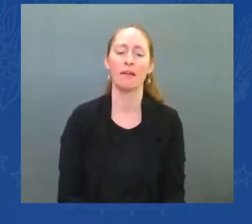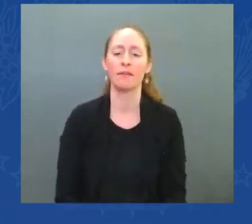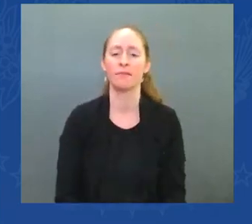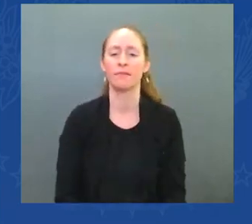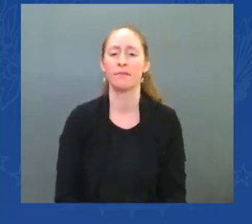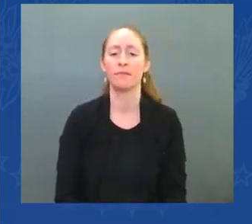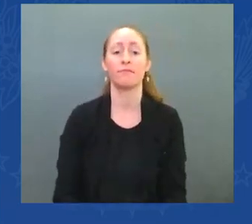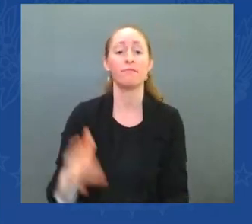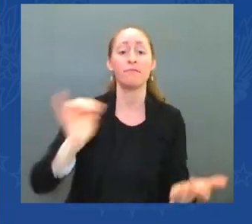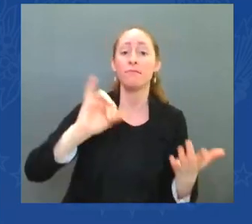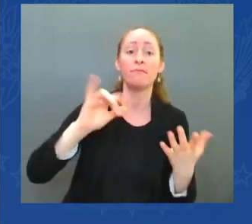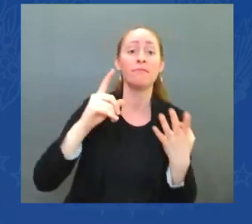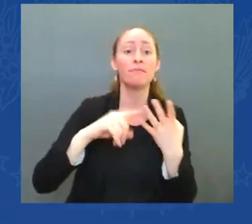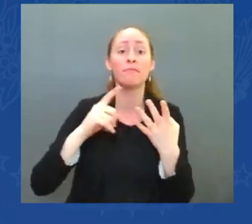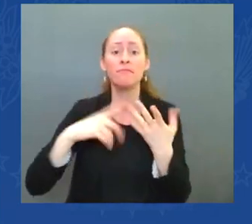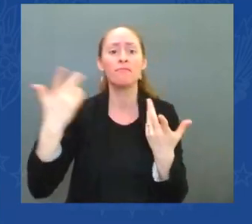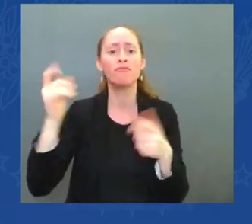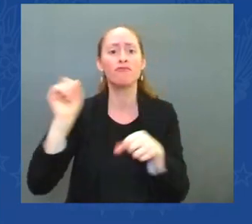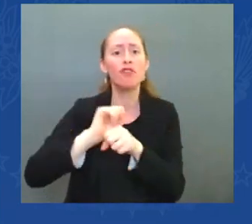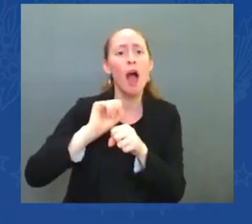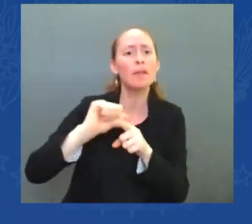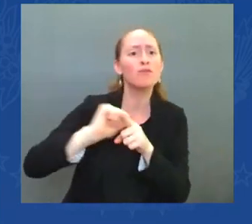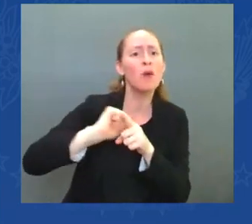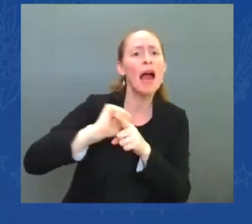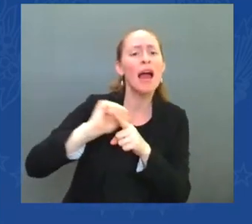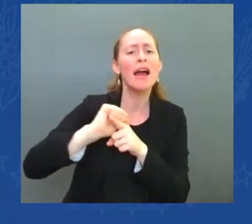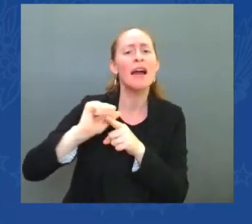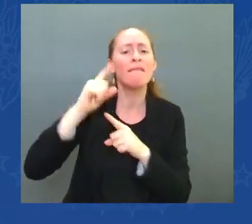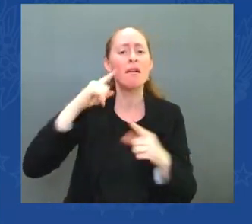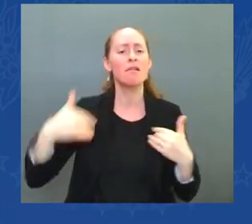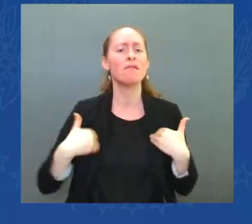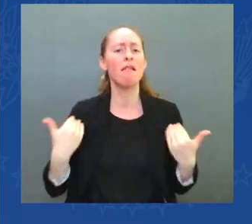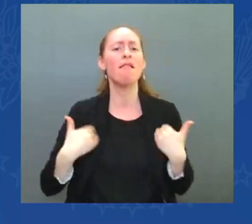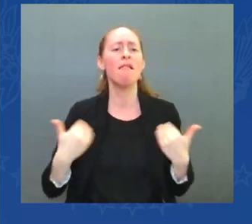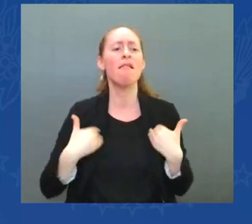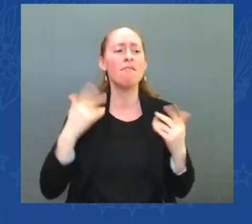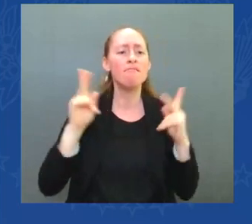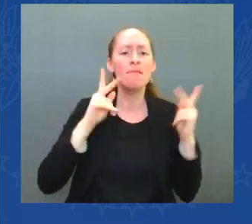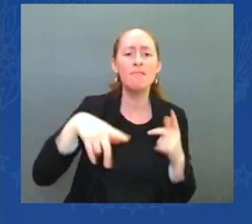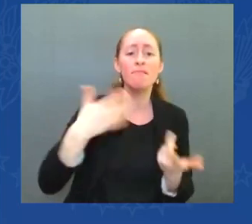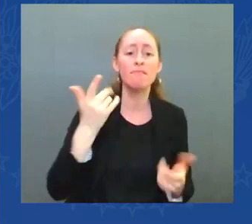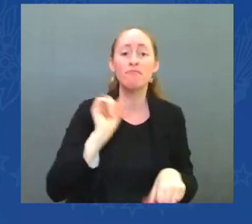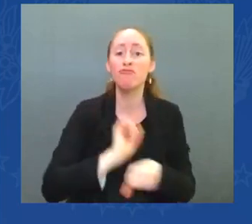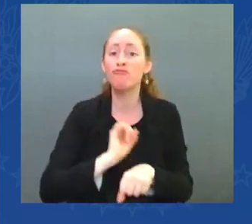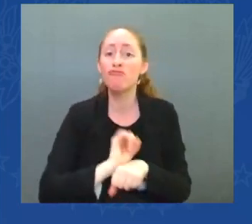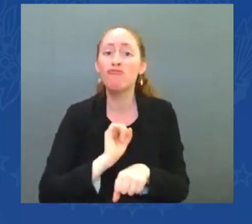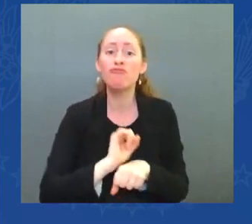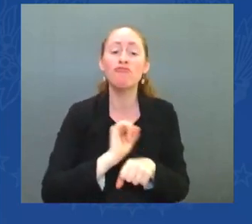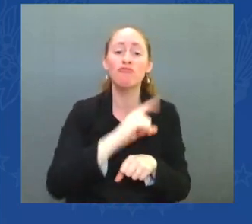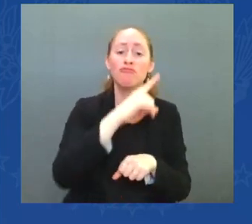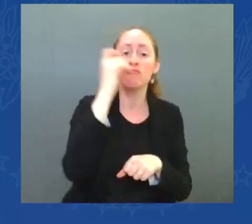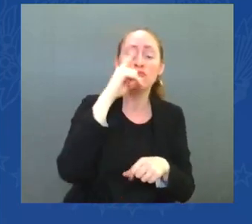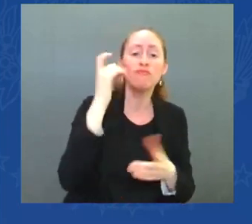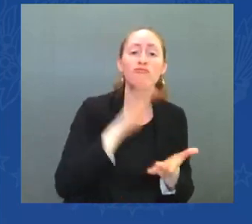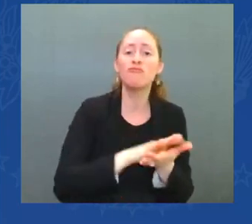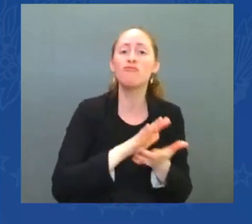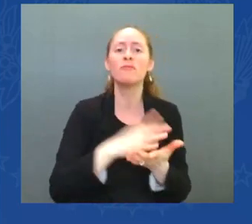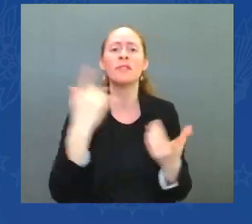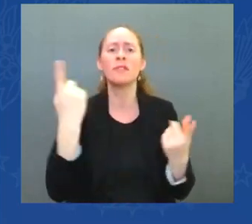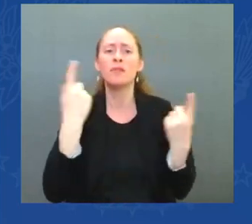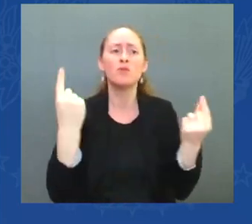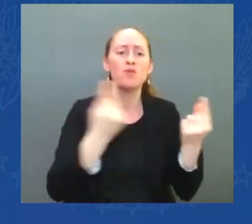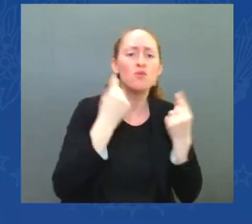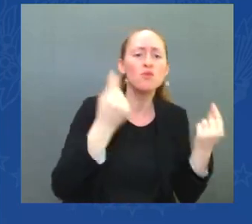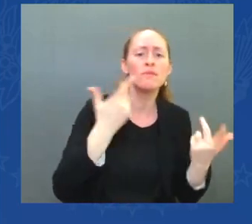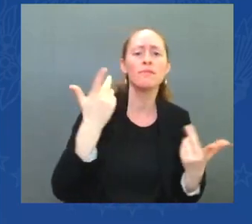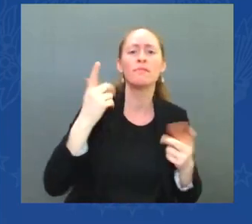drug treatment, mental health, housing availability, criminal justice reform, and reentry support for people coming home after